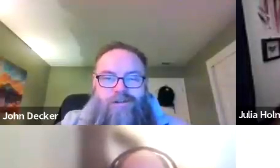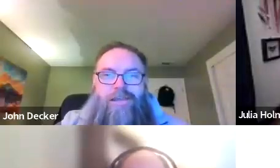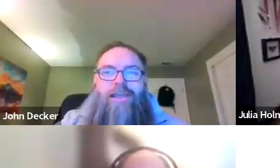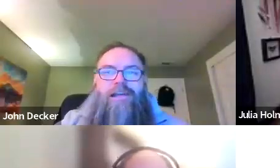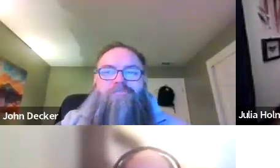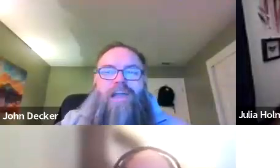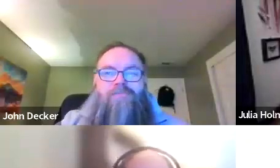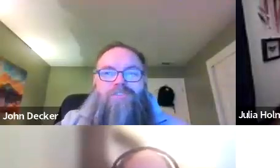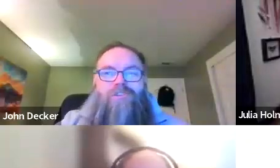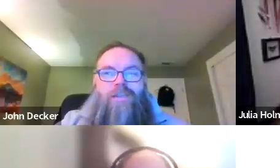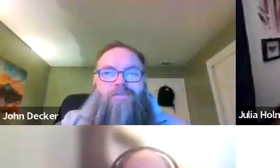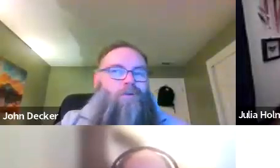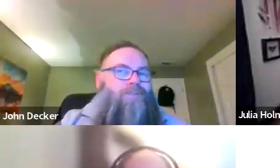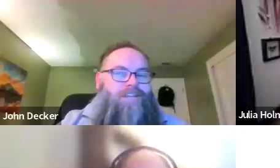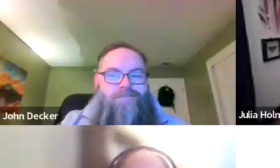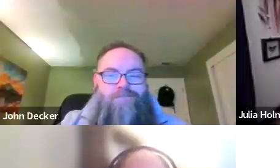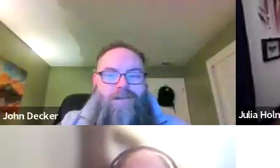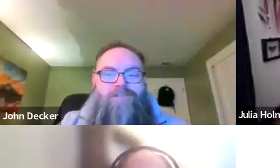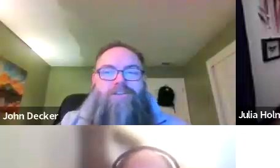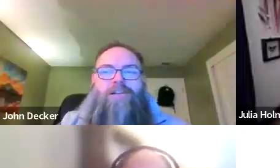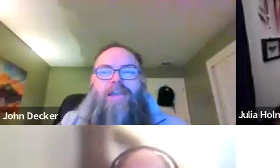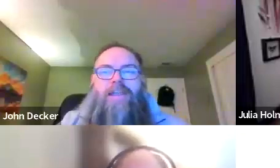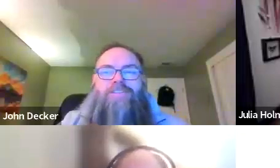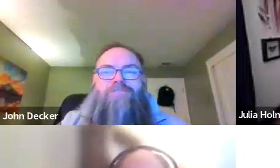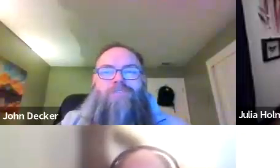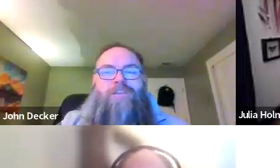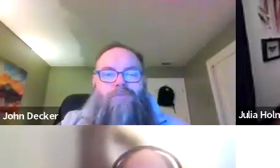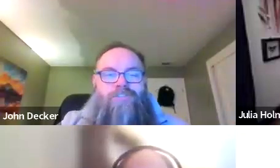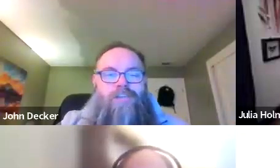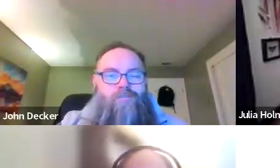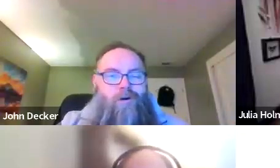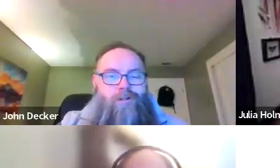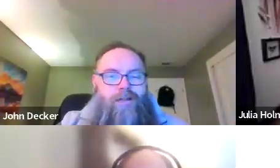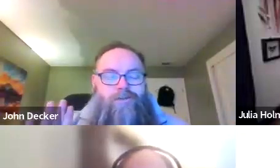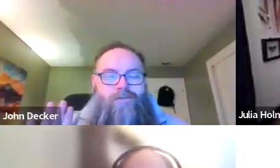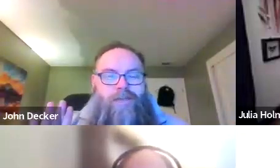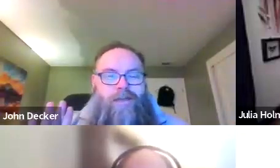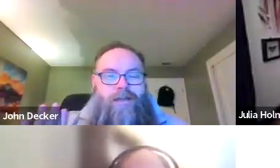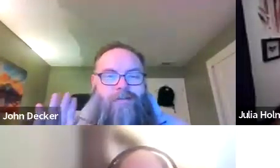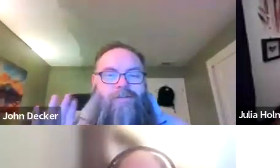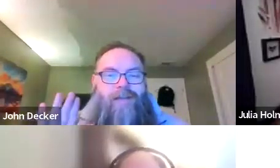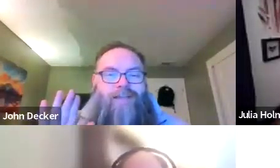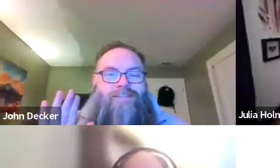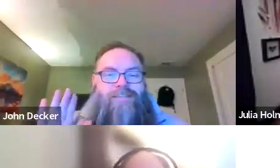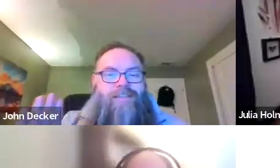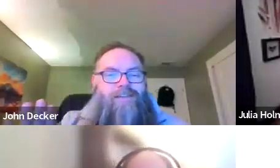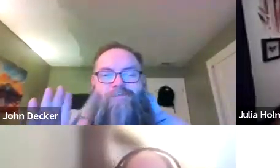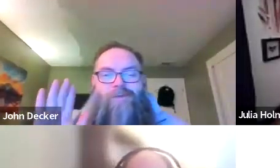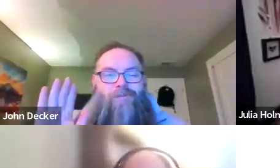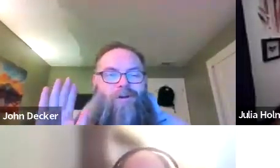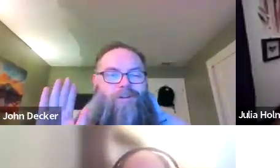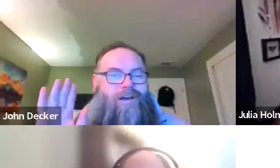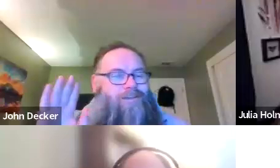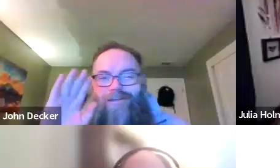regional center, and I've kind of been sharing it with our executive director, and I just really appreciate you all. I know that I see